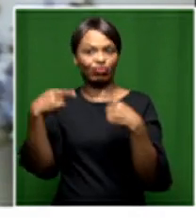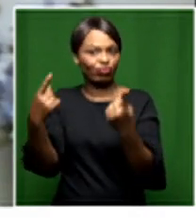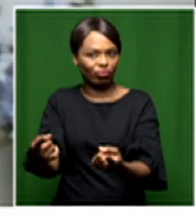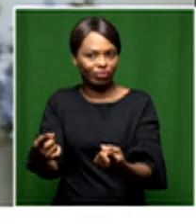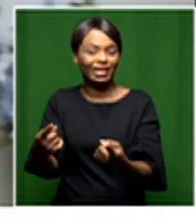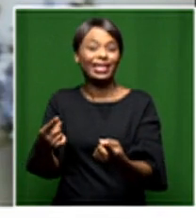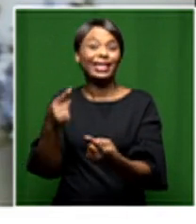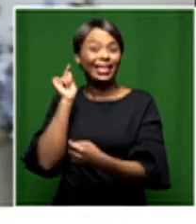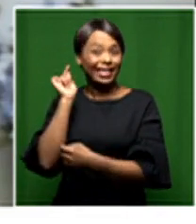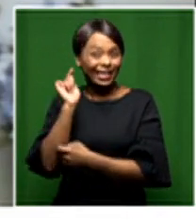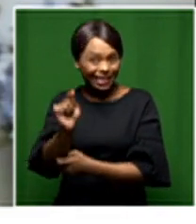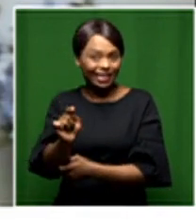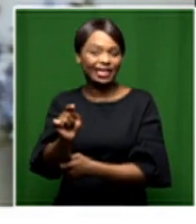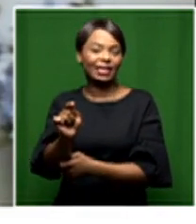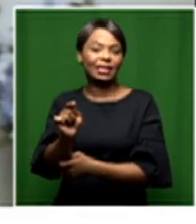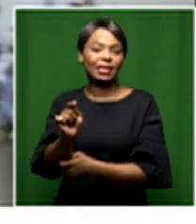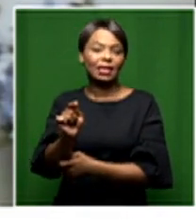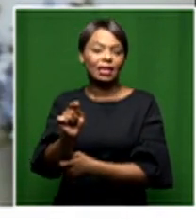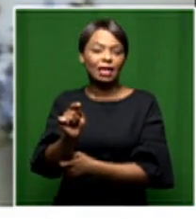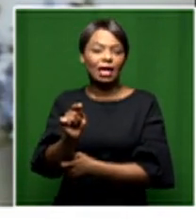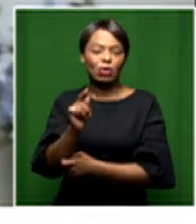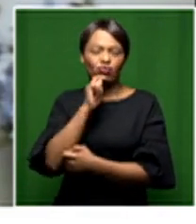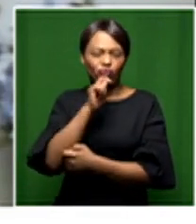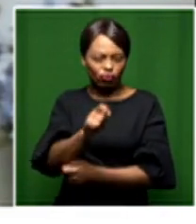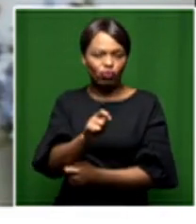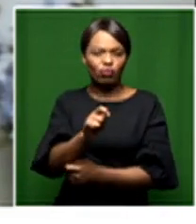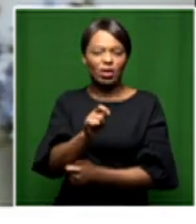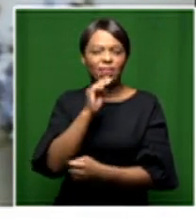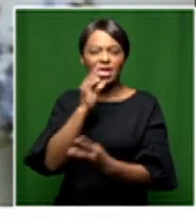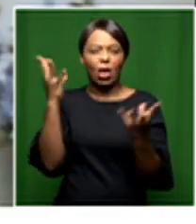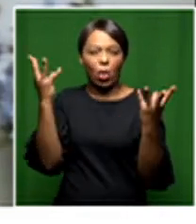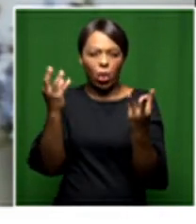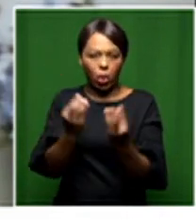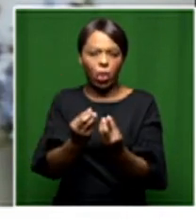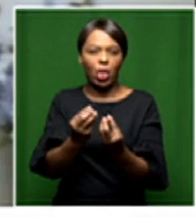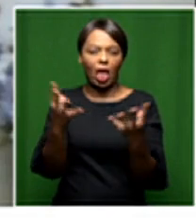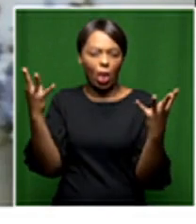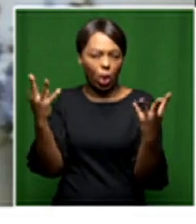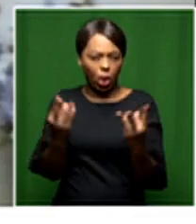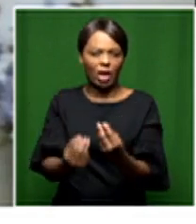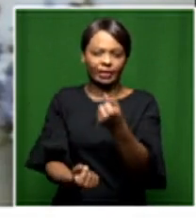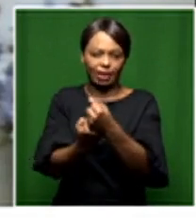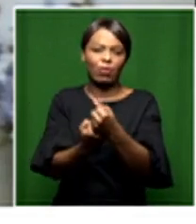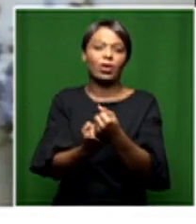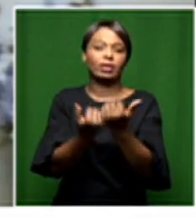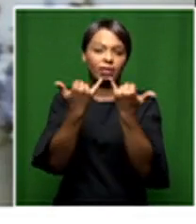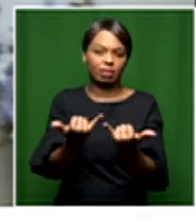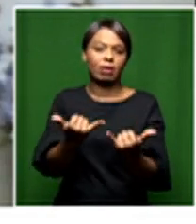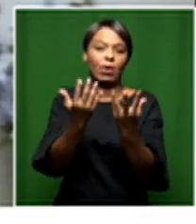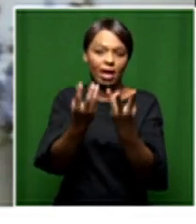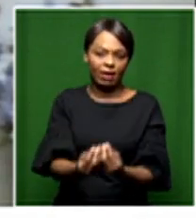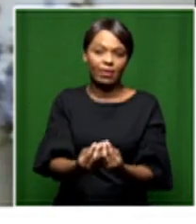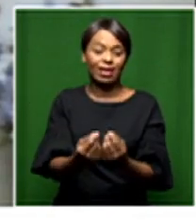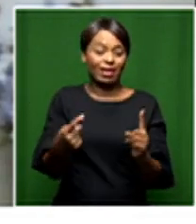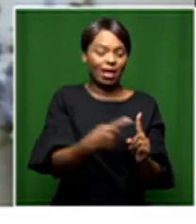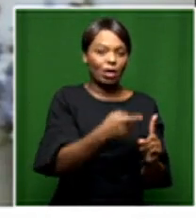are very few, very select, very limited forces of support. But Jacob Zuma is